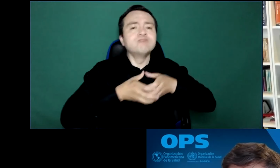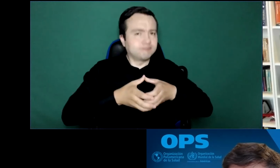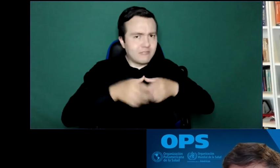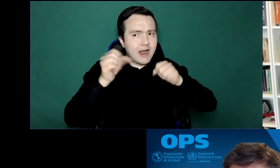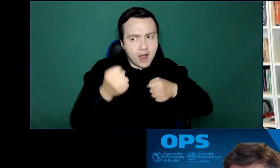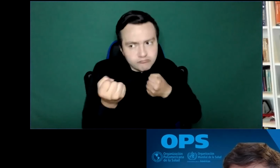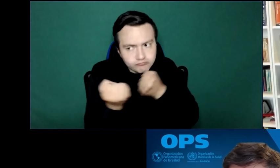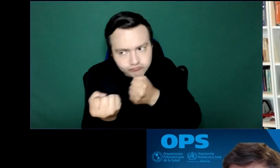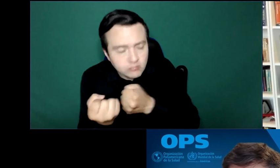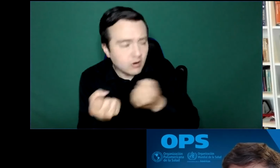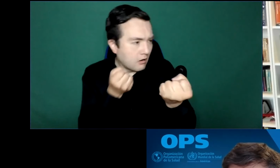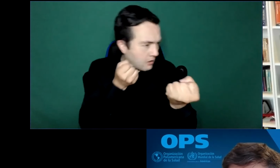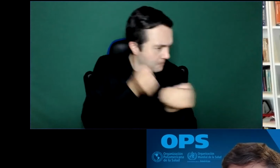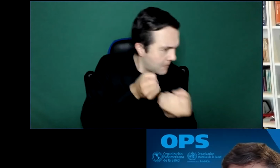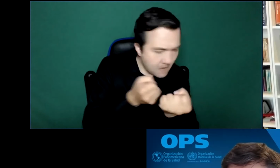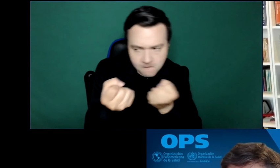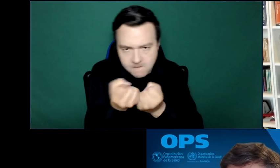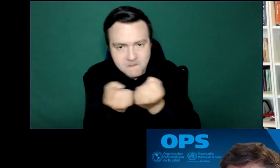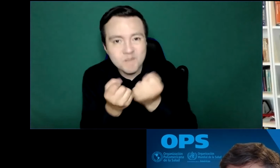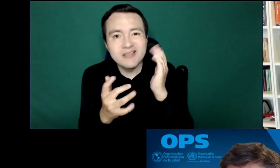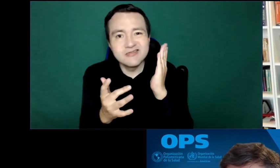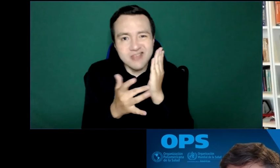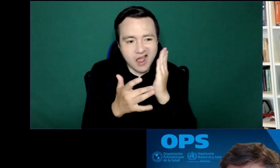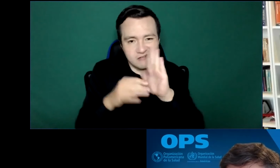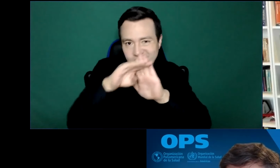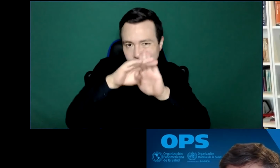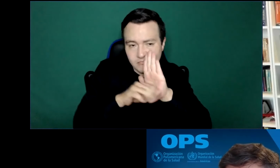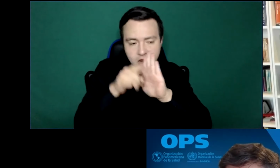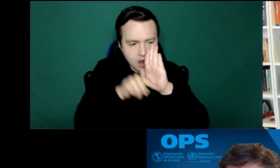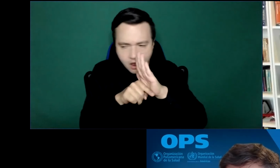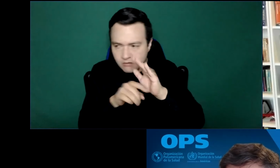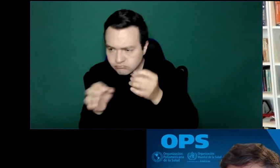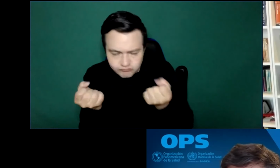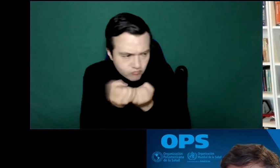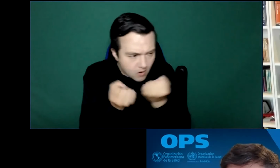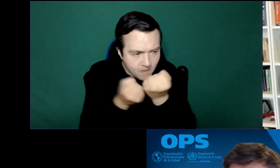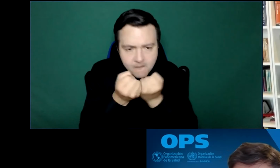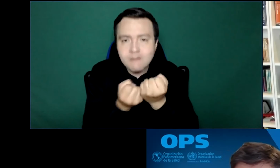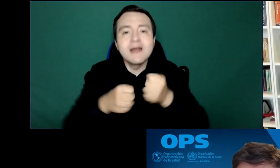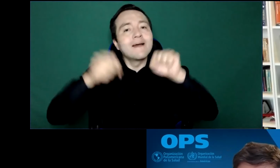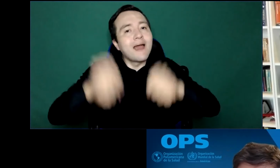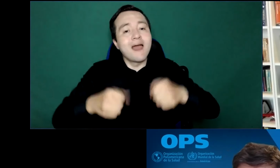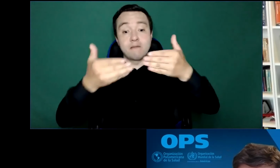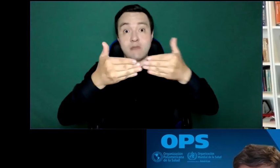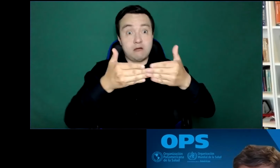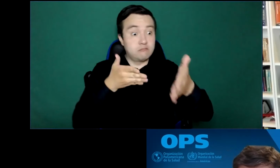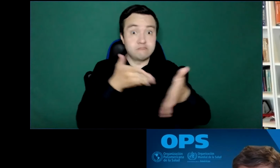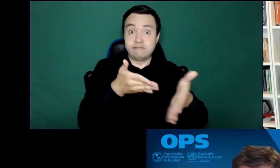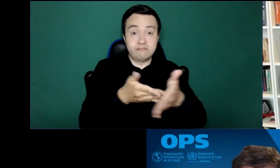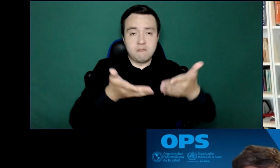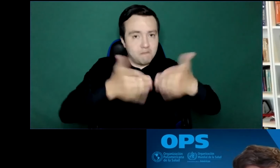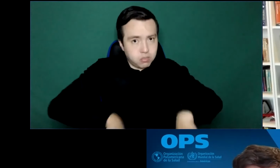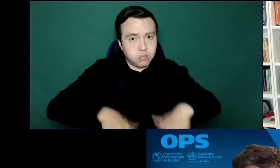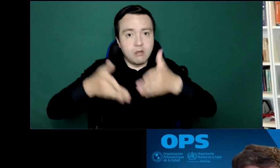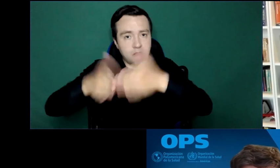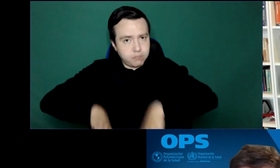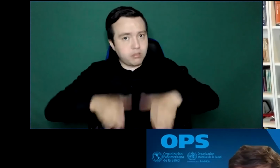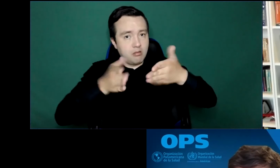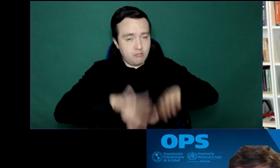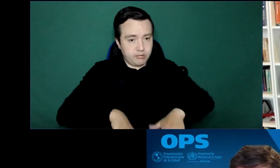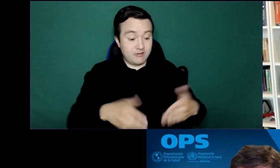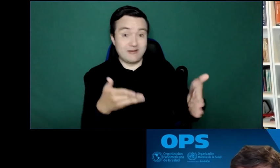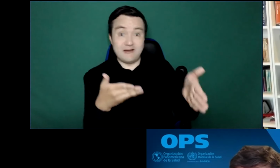technical cooperation capacities to deal with the barriers to access to health services. To change the way we think